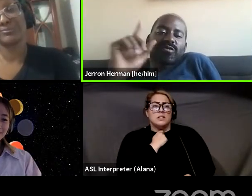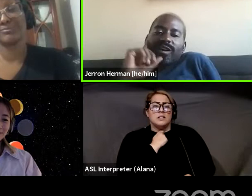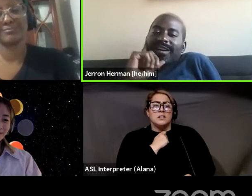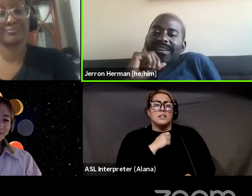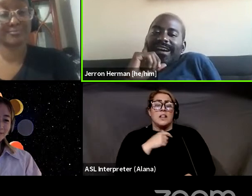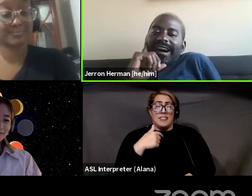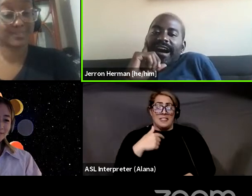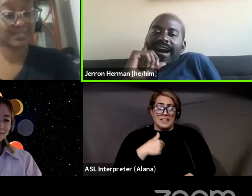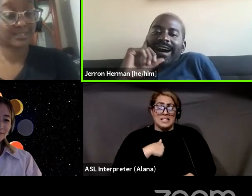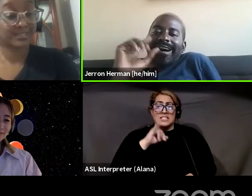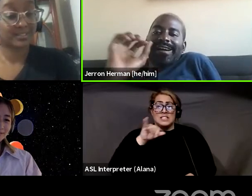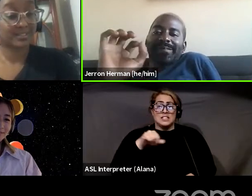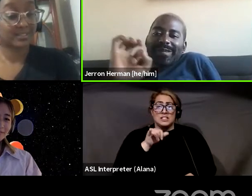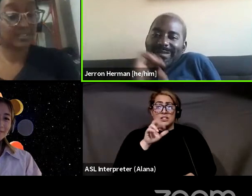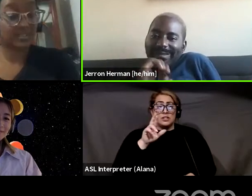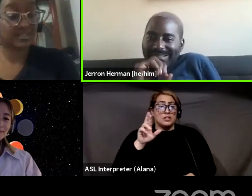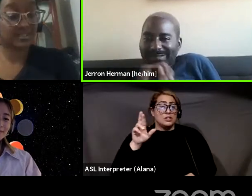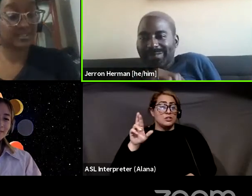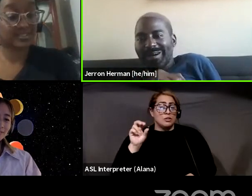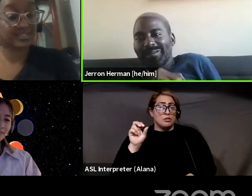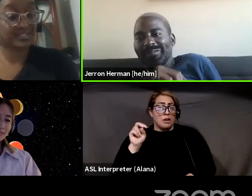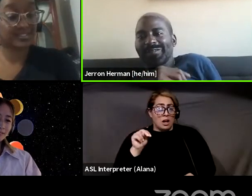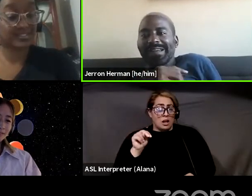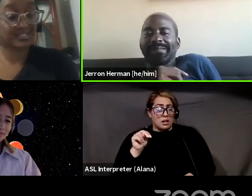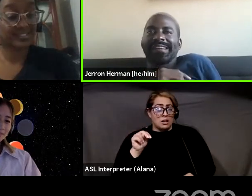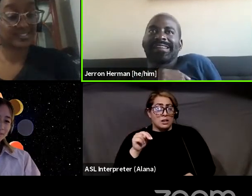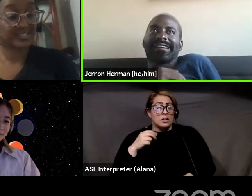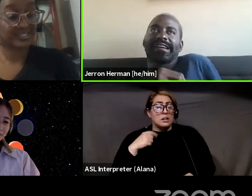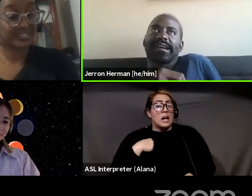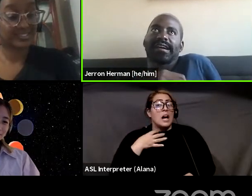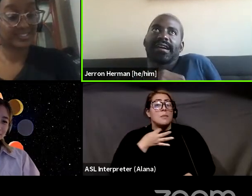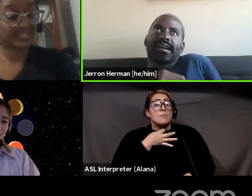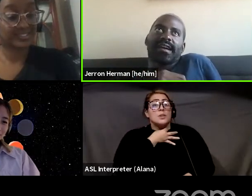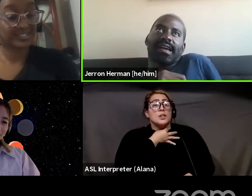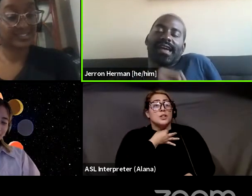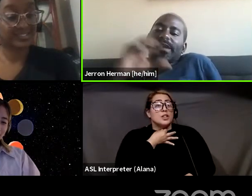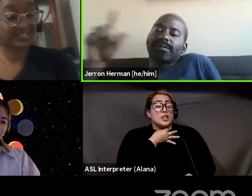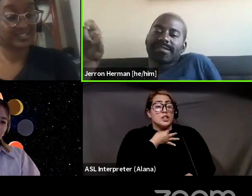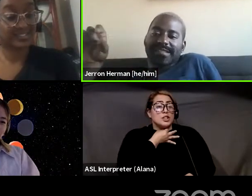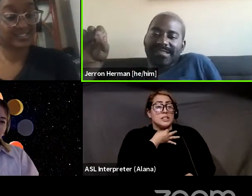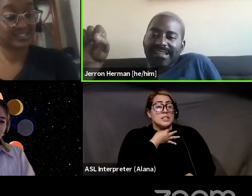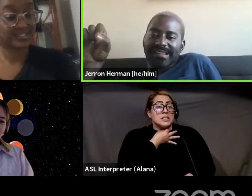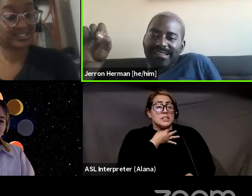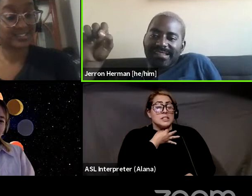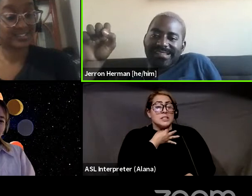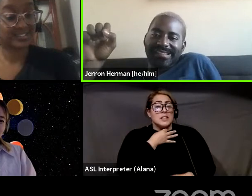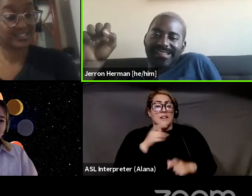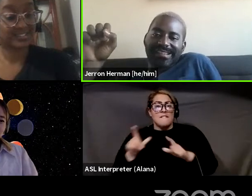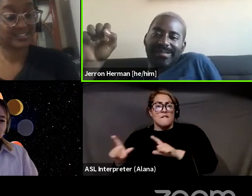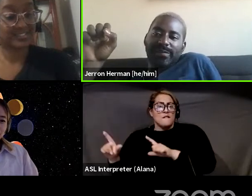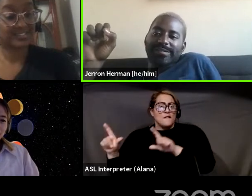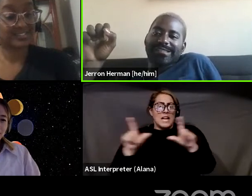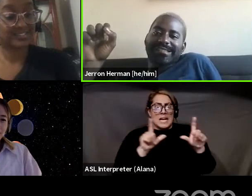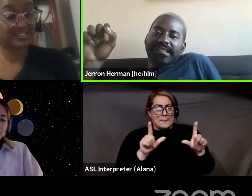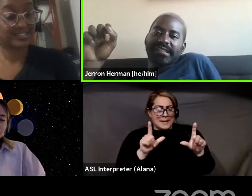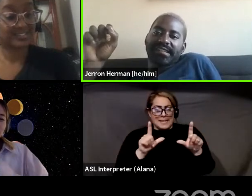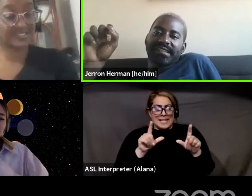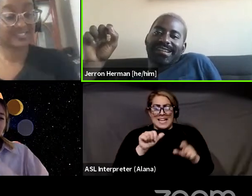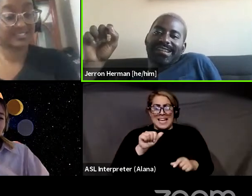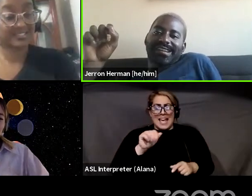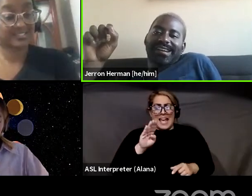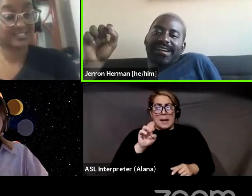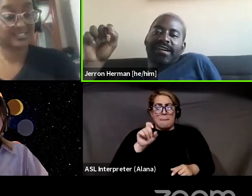This is Jerron. I'm curious about framing ableist aesthetics